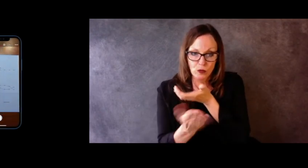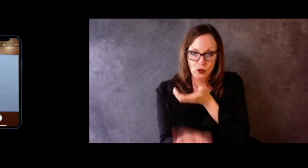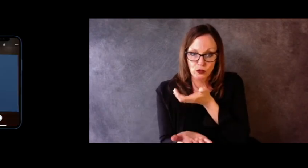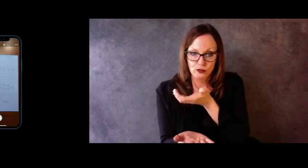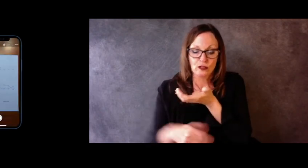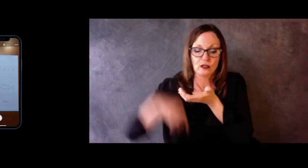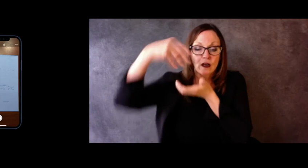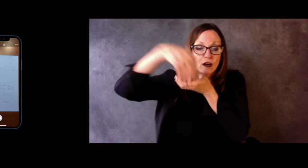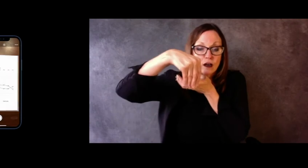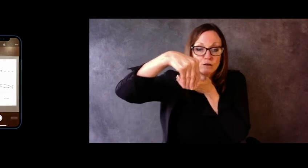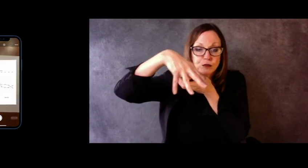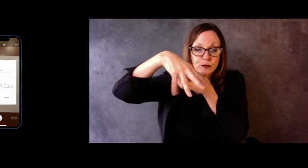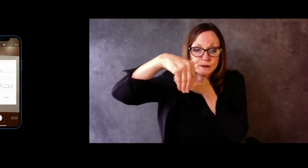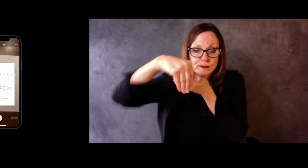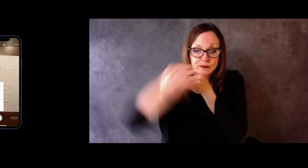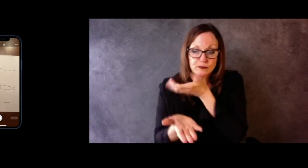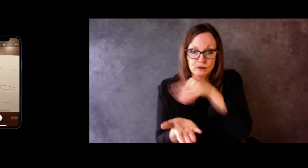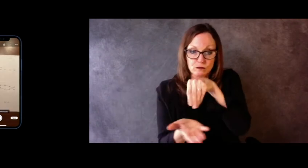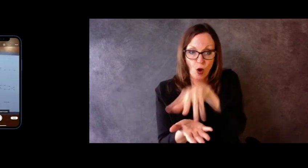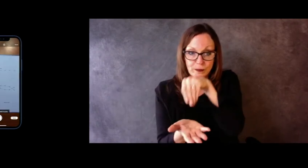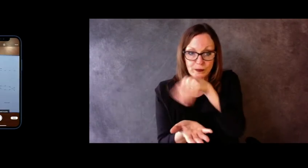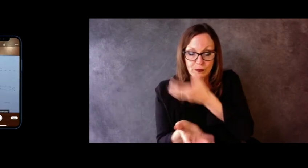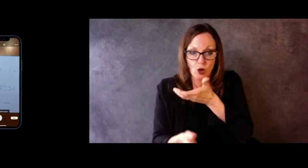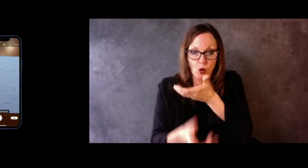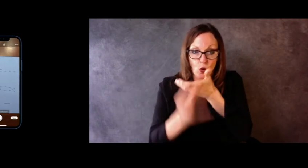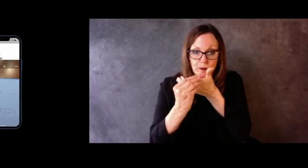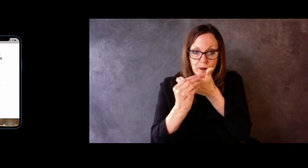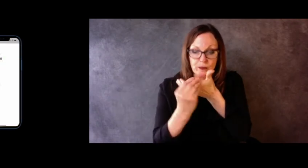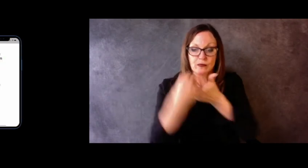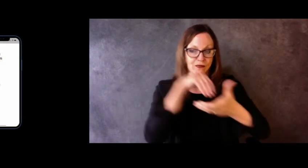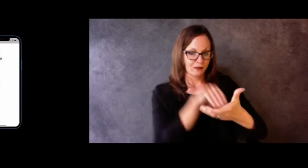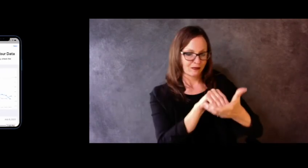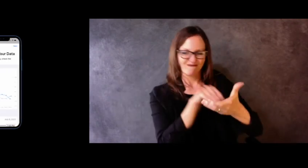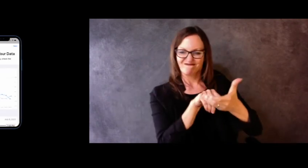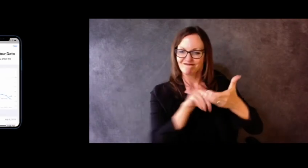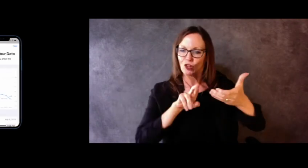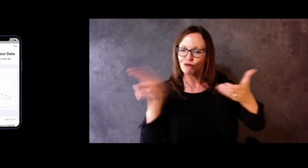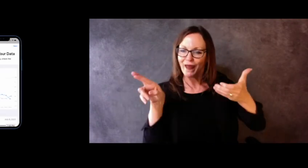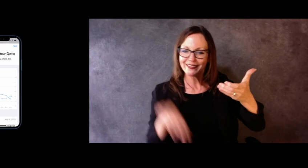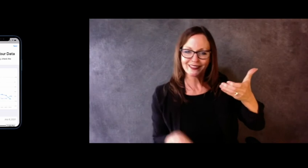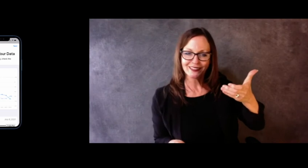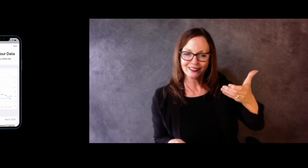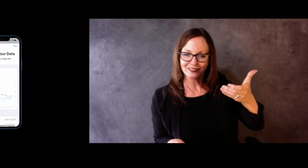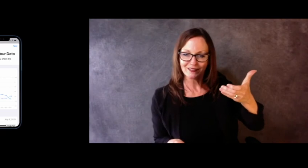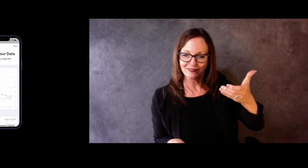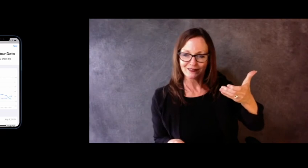to position the document in the camera's view, and it will automatically capture the data and import